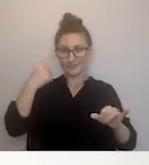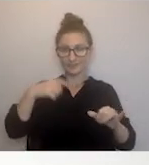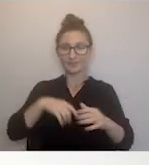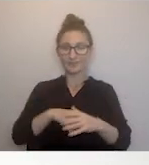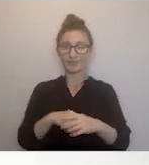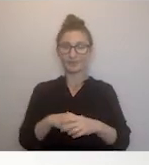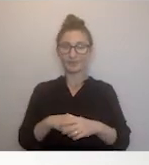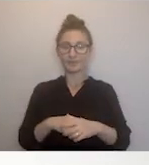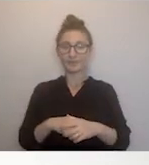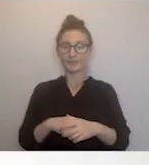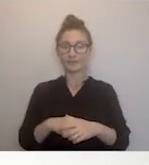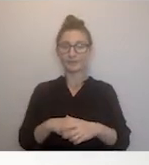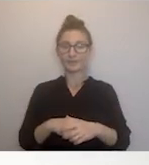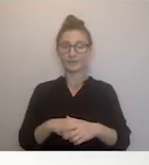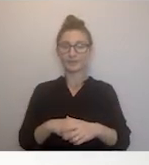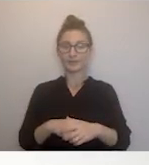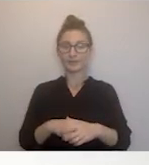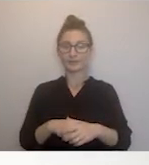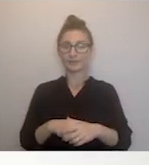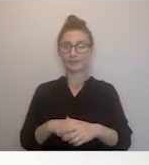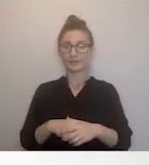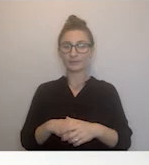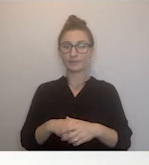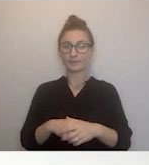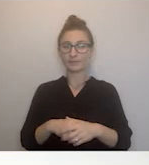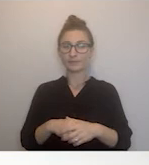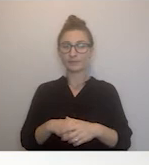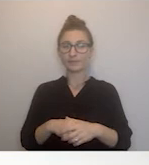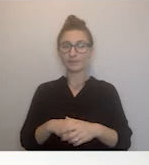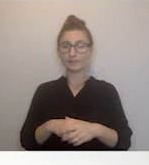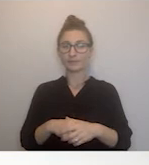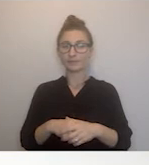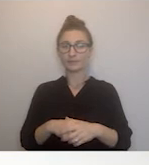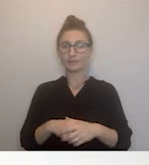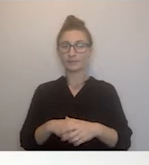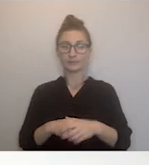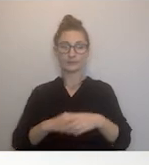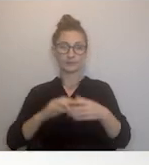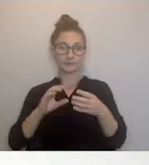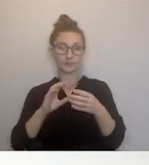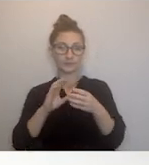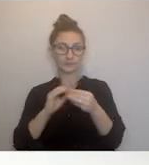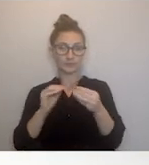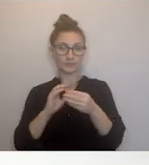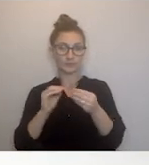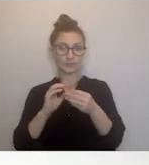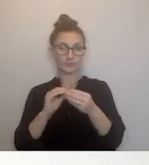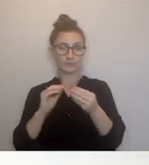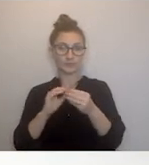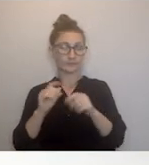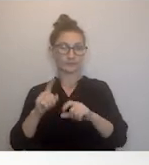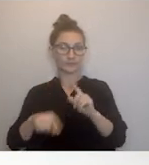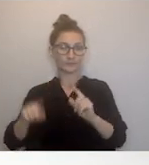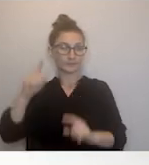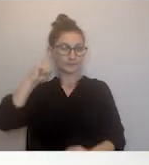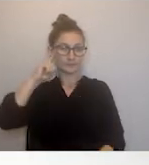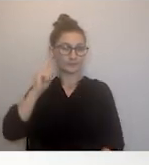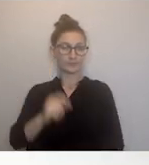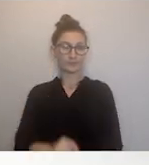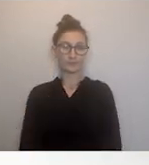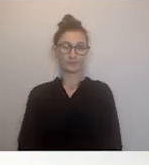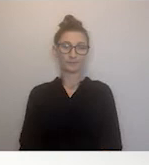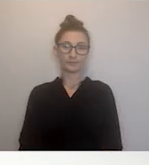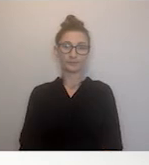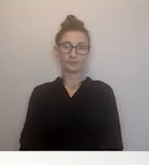Ah, I see. She's a performer, and she wants to choreograph and work with her population. Yeah. So, do you